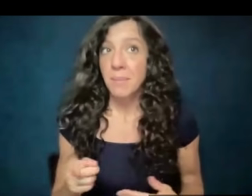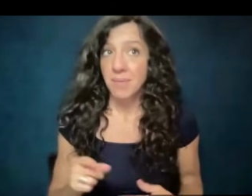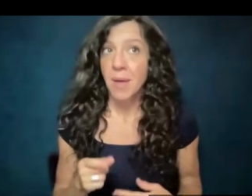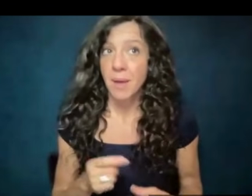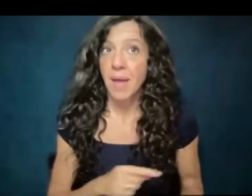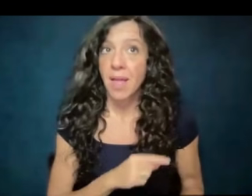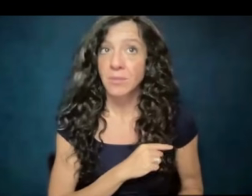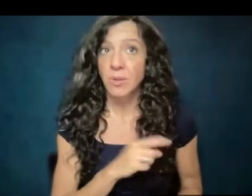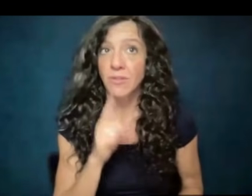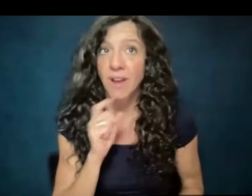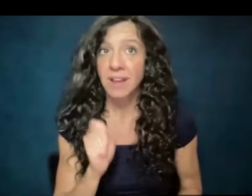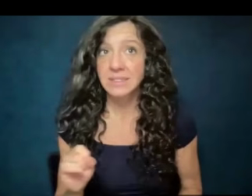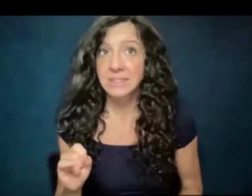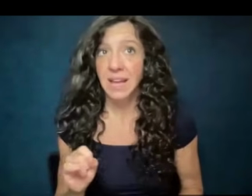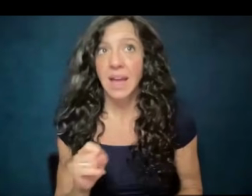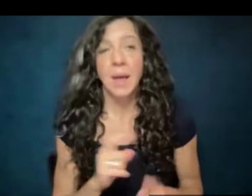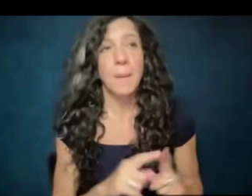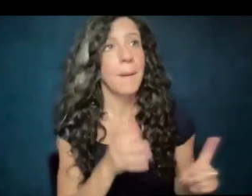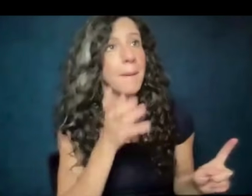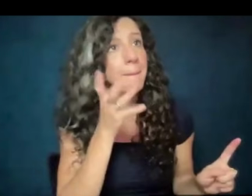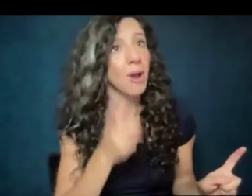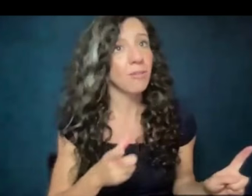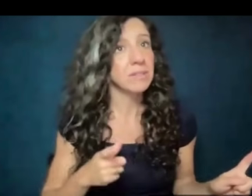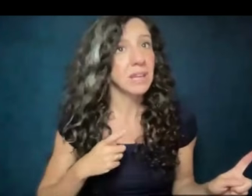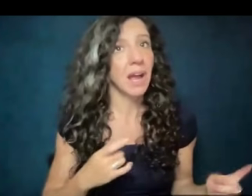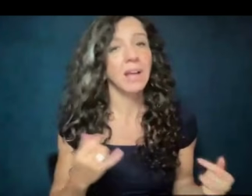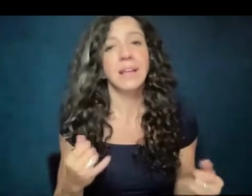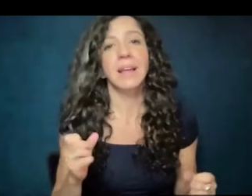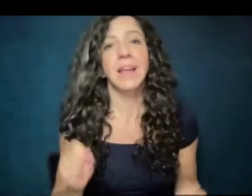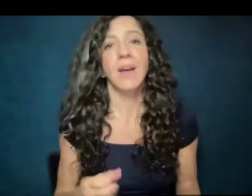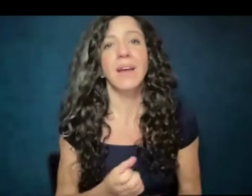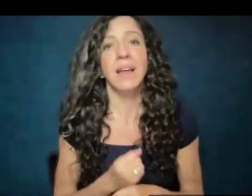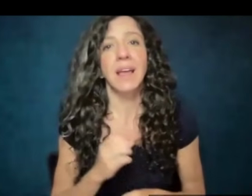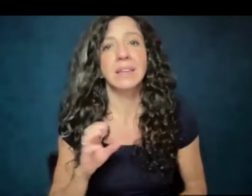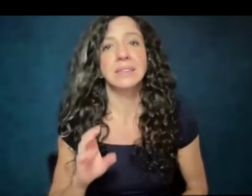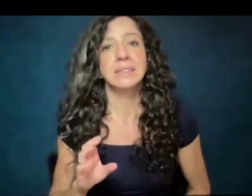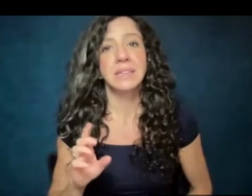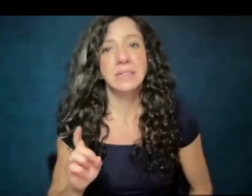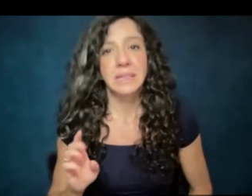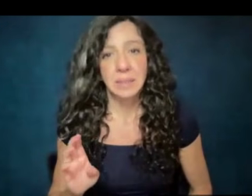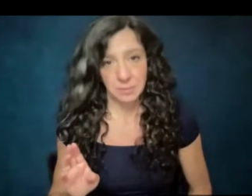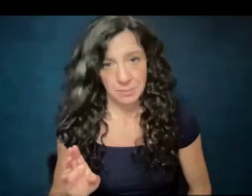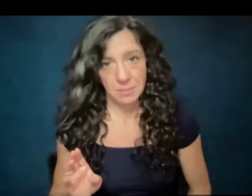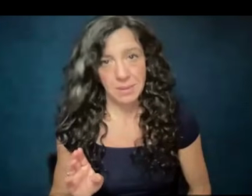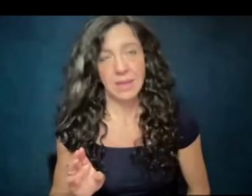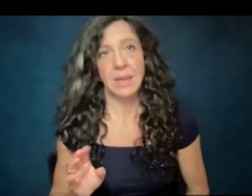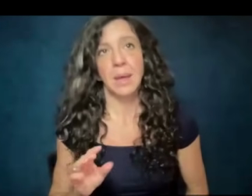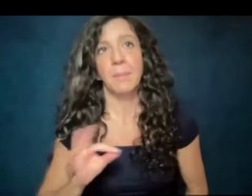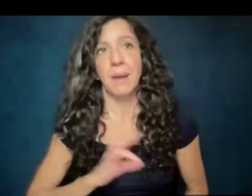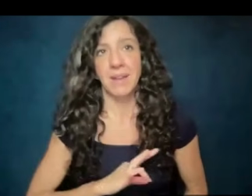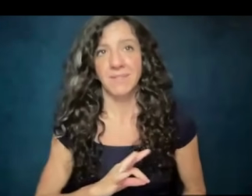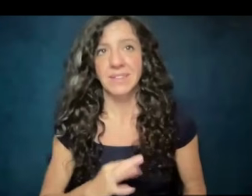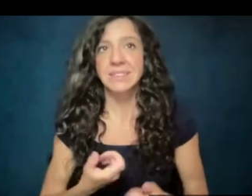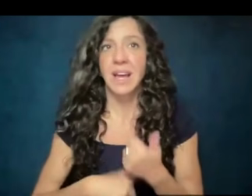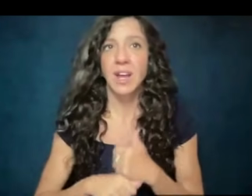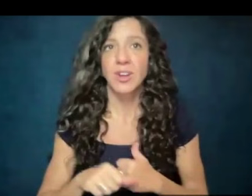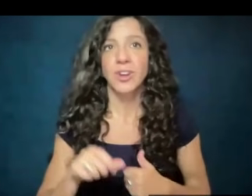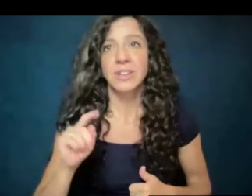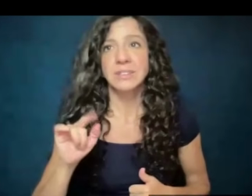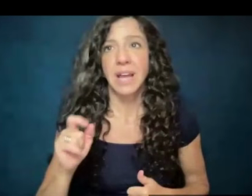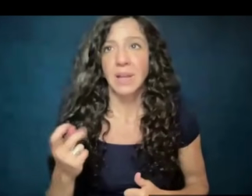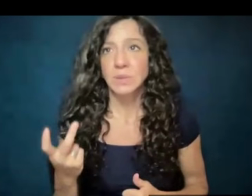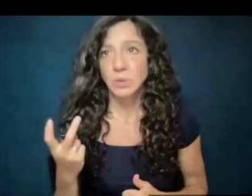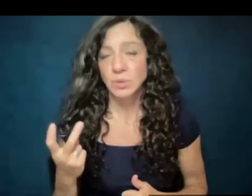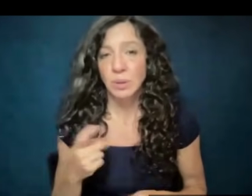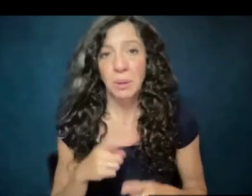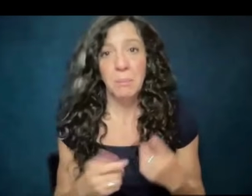they're eligible for CDB benefits under that Title II program, right? Now, that CDB may be so high that